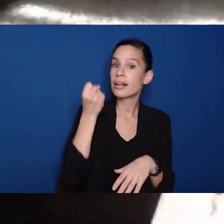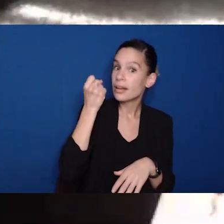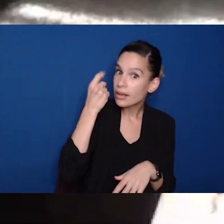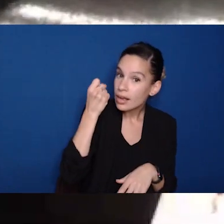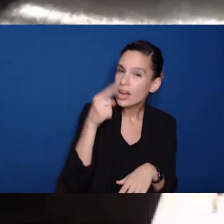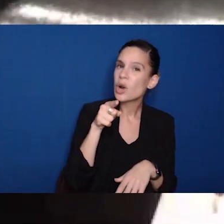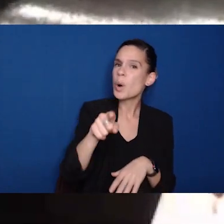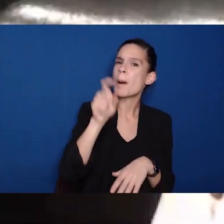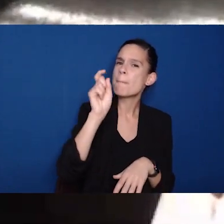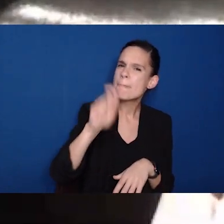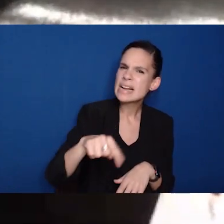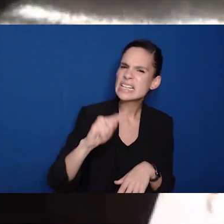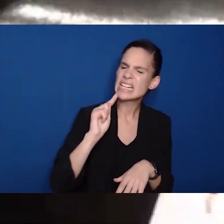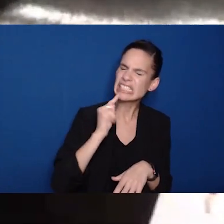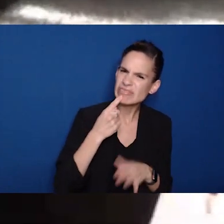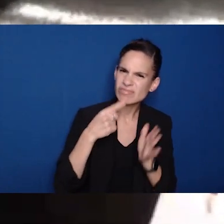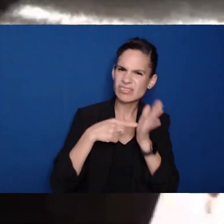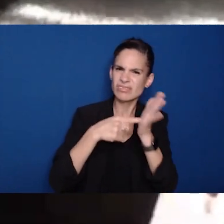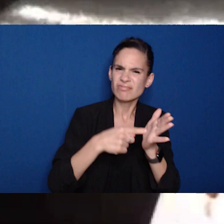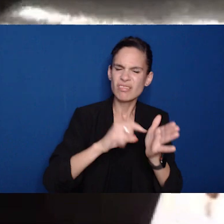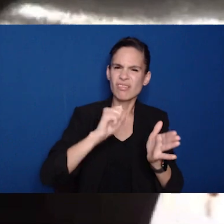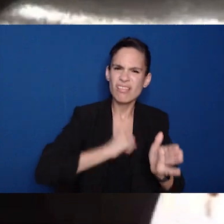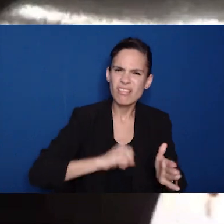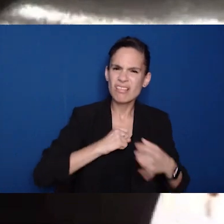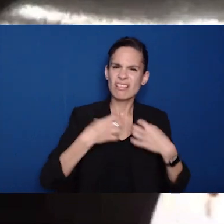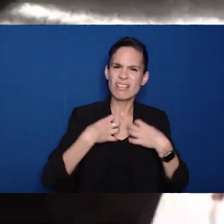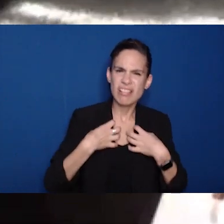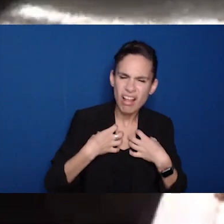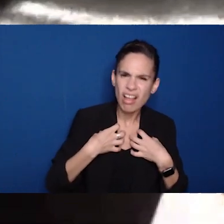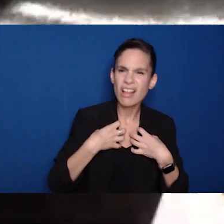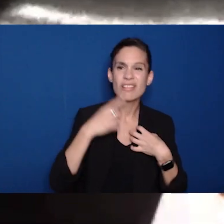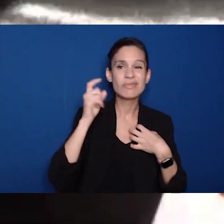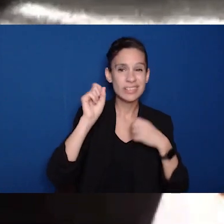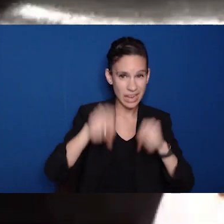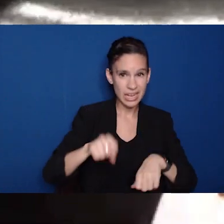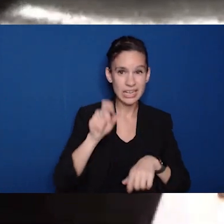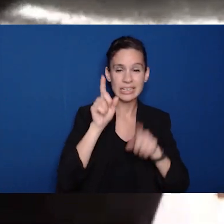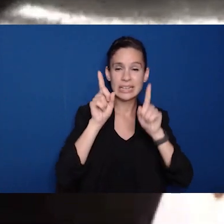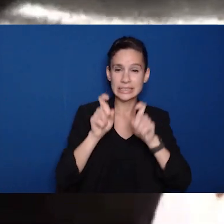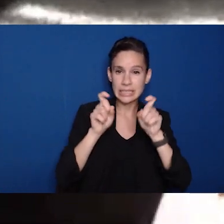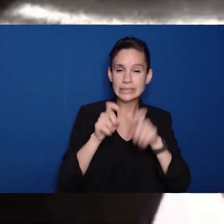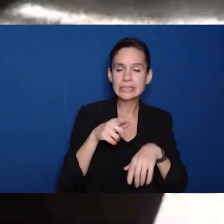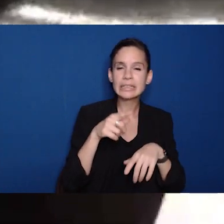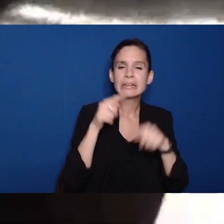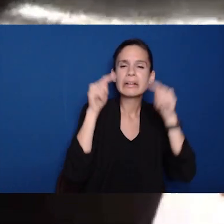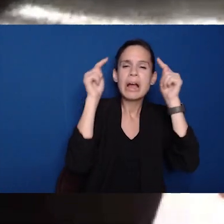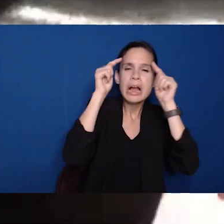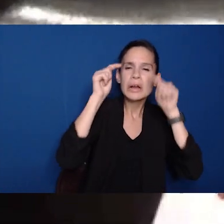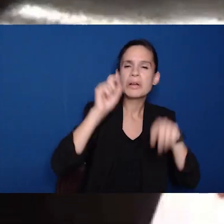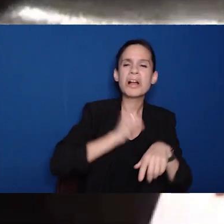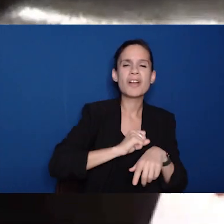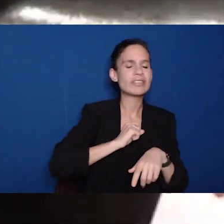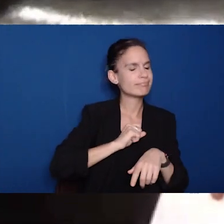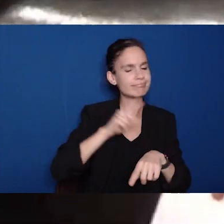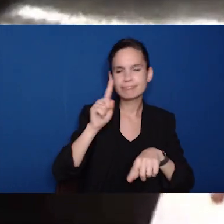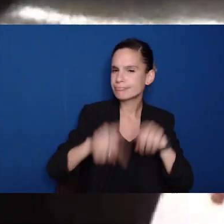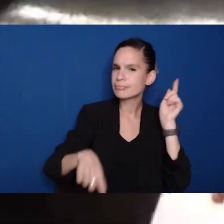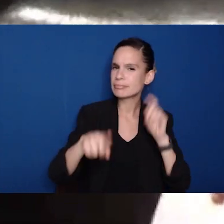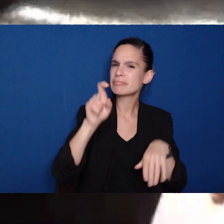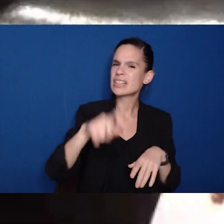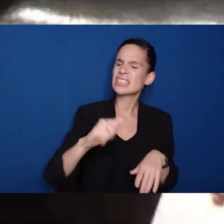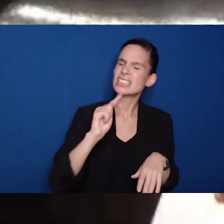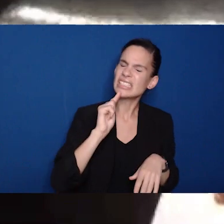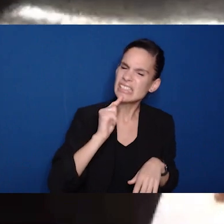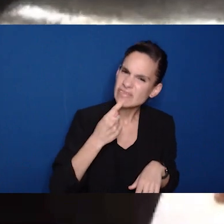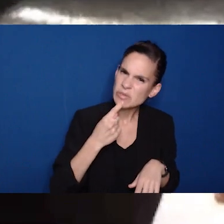when you exhibit severe symptoms. If you sort of go there and you're like, oh, I have a mild headache, or I was coughing last night, doesn't